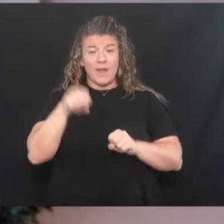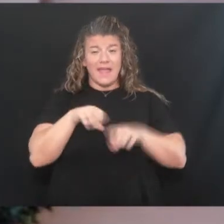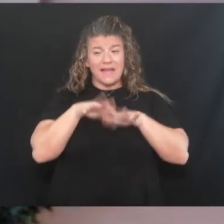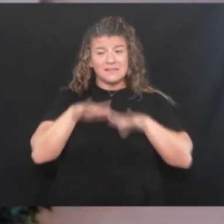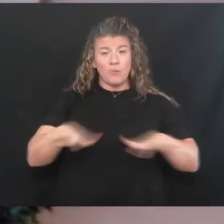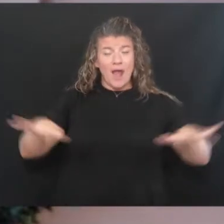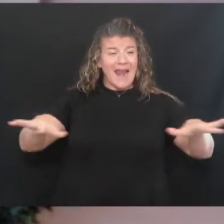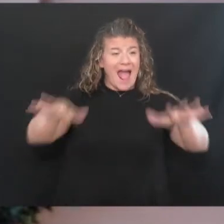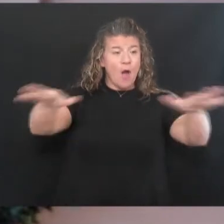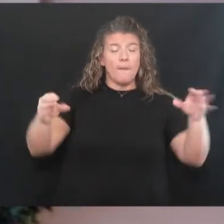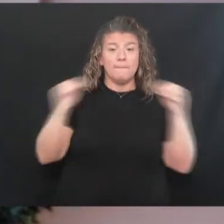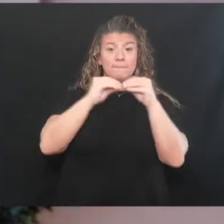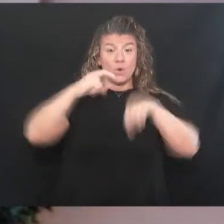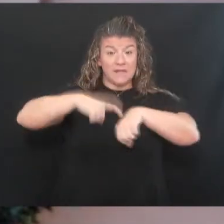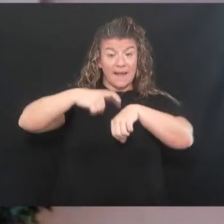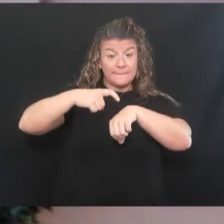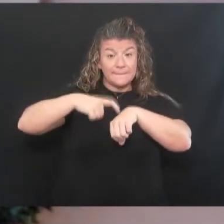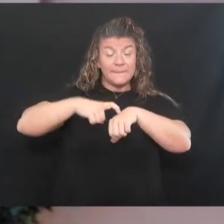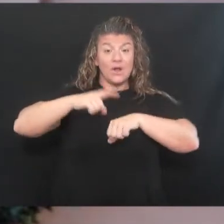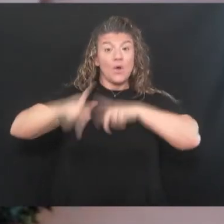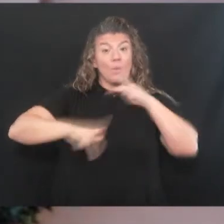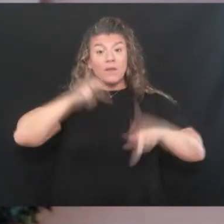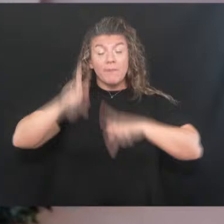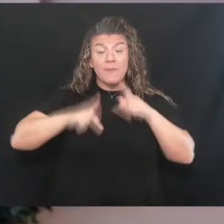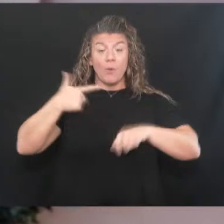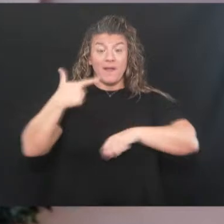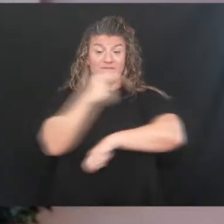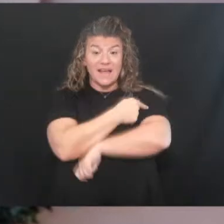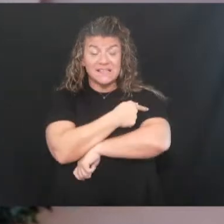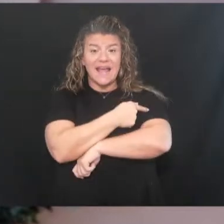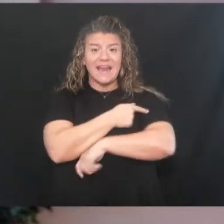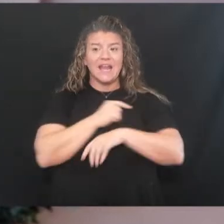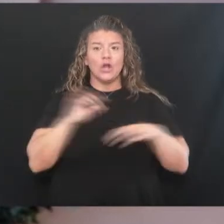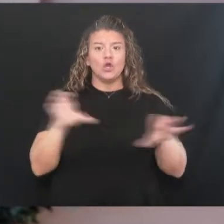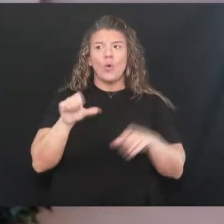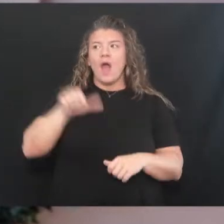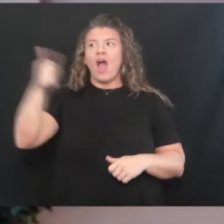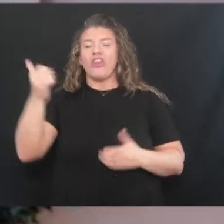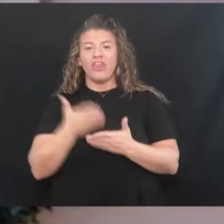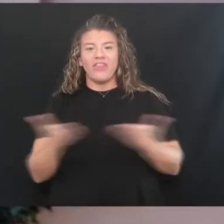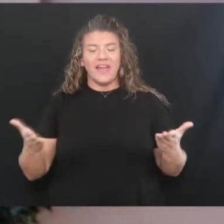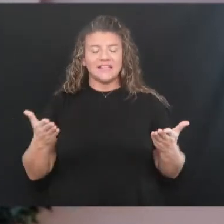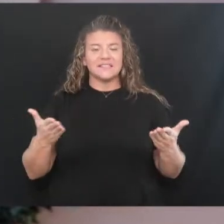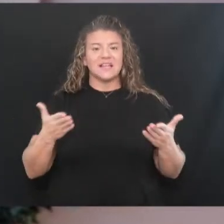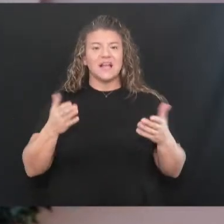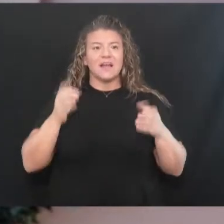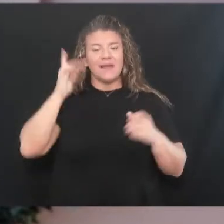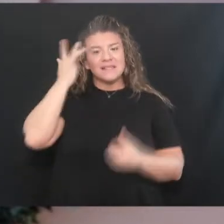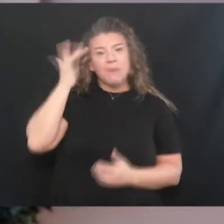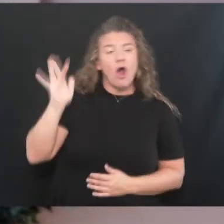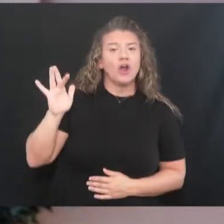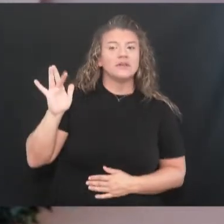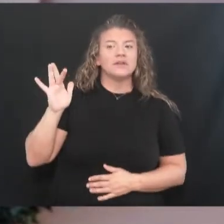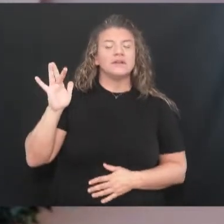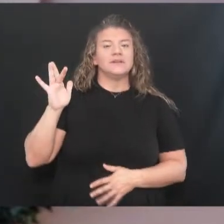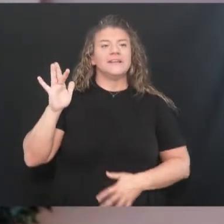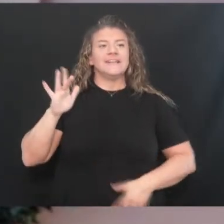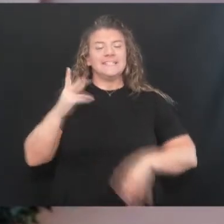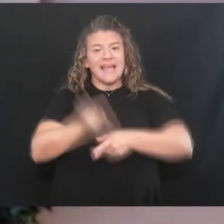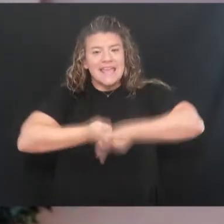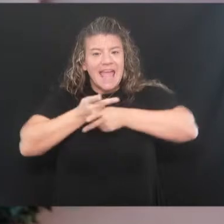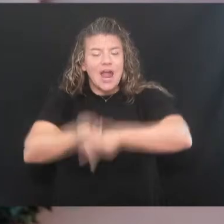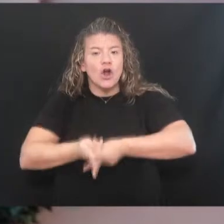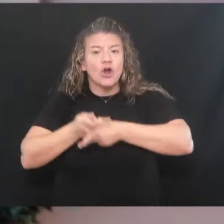more time with people being vaccinated and doing other mitigation measures, being smart, taking